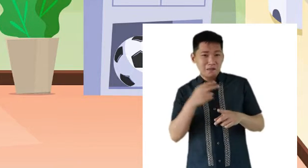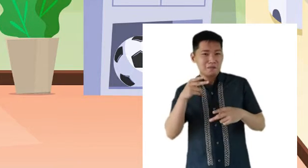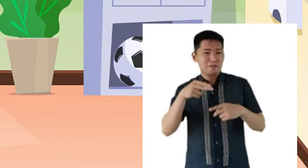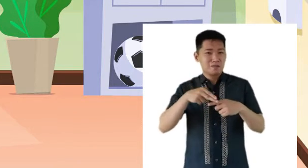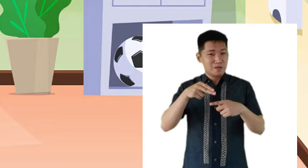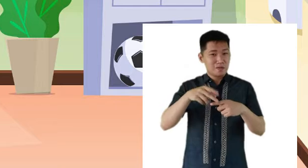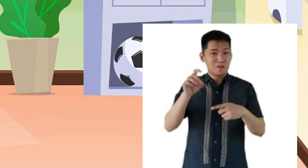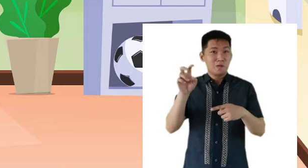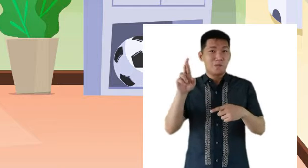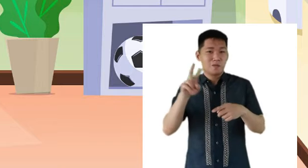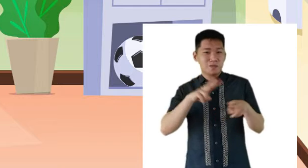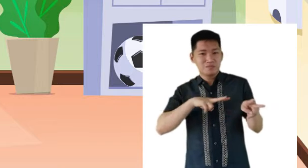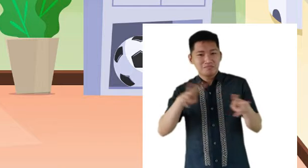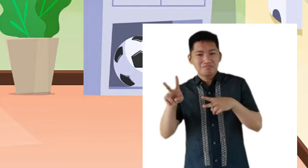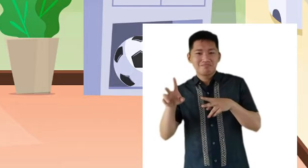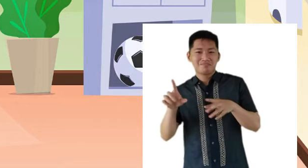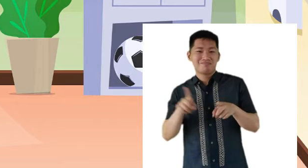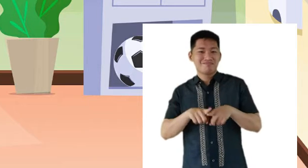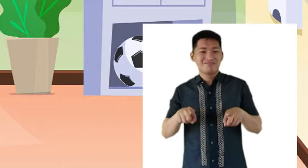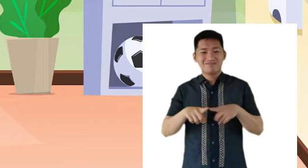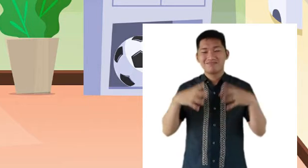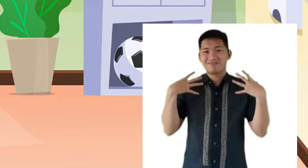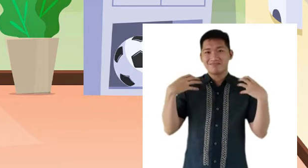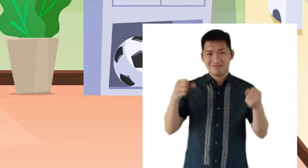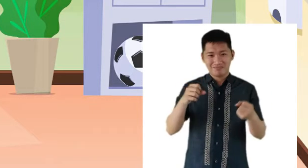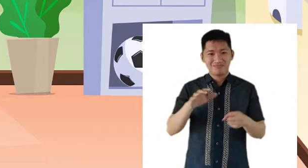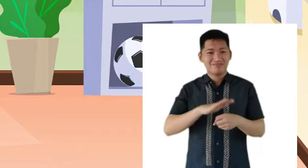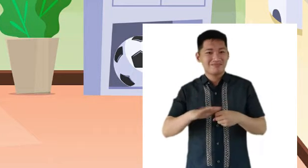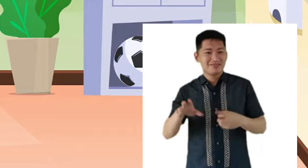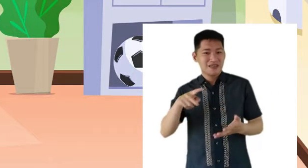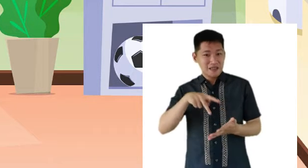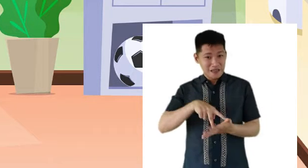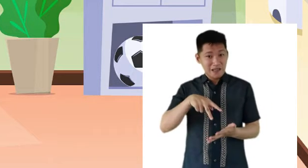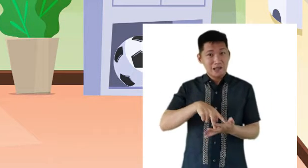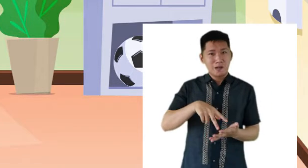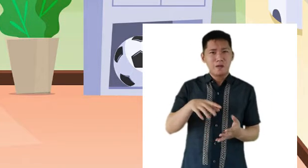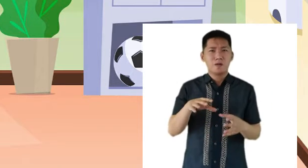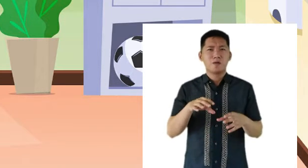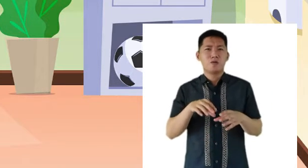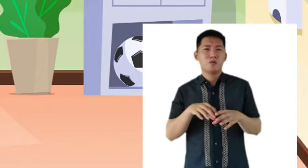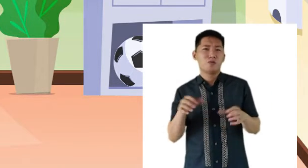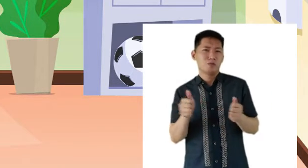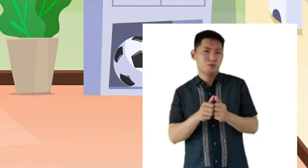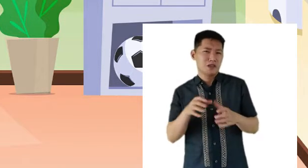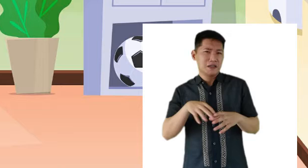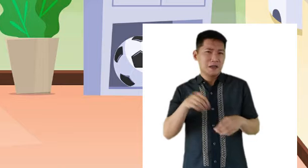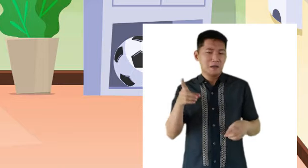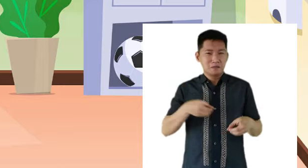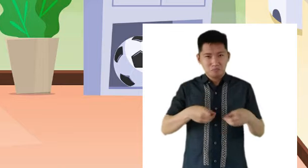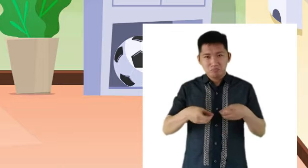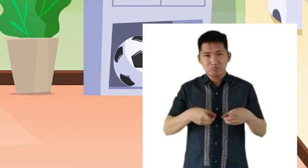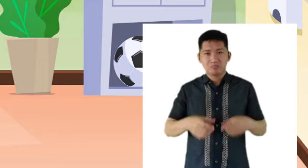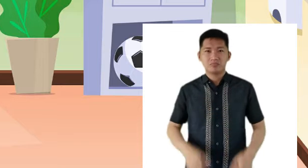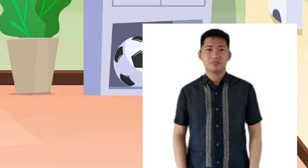verb, especially if it is strong enough to stand by itself without description.